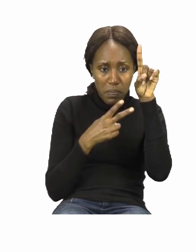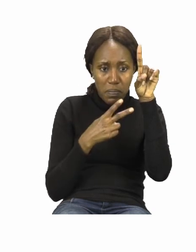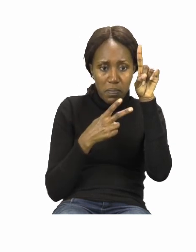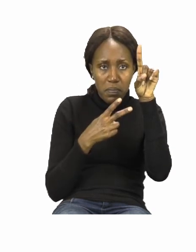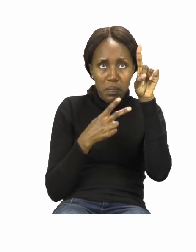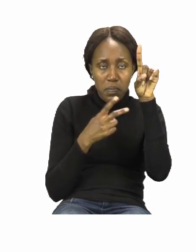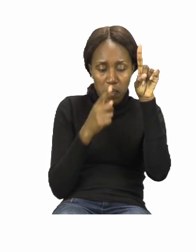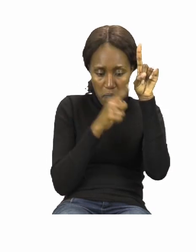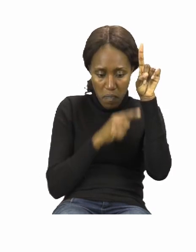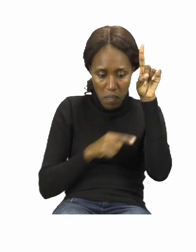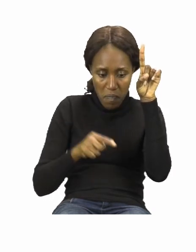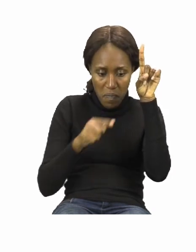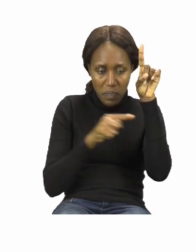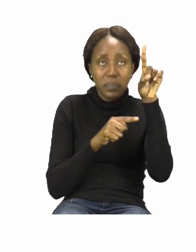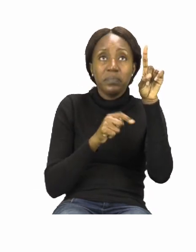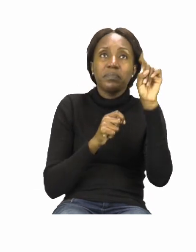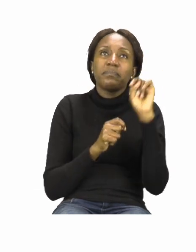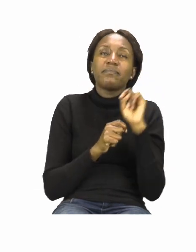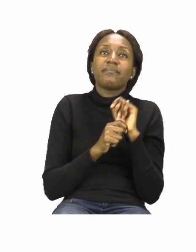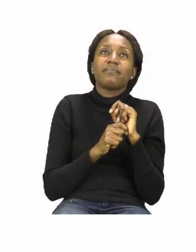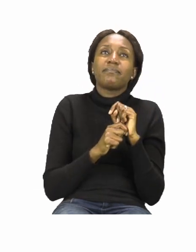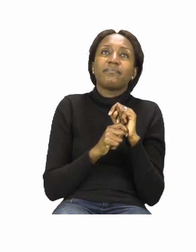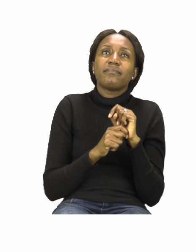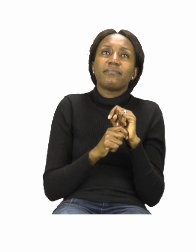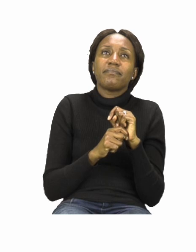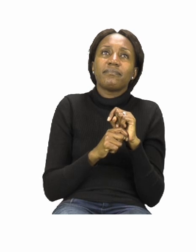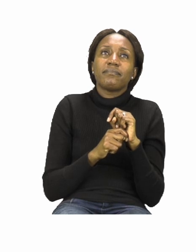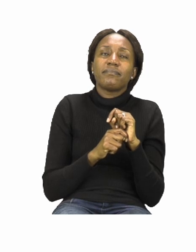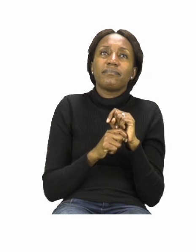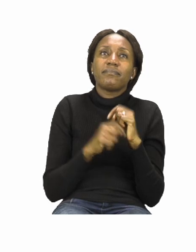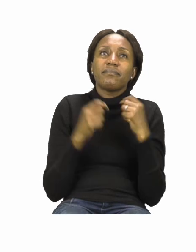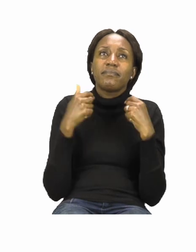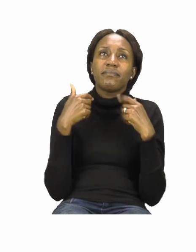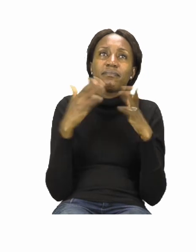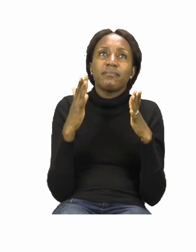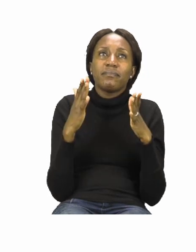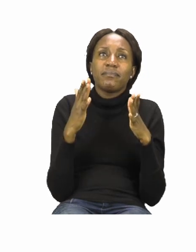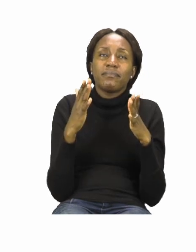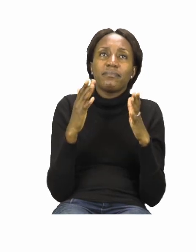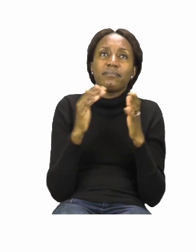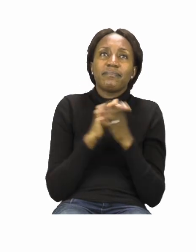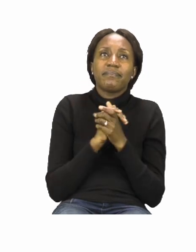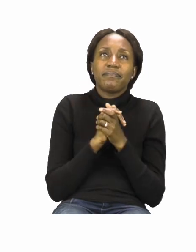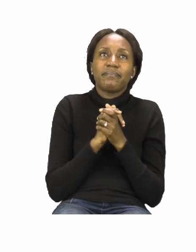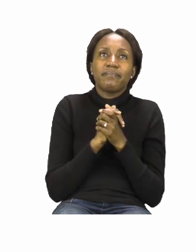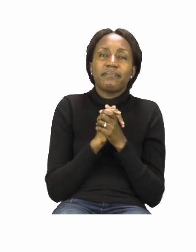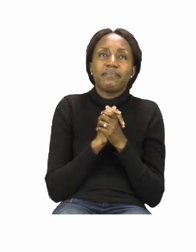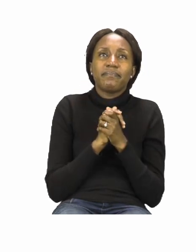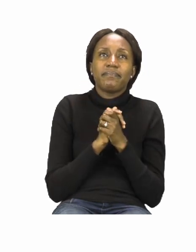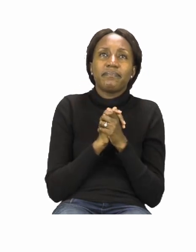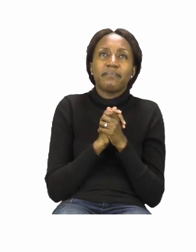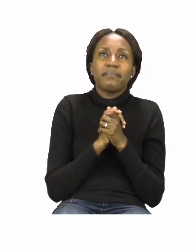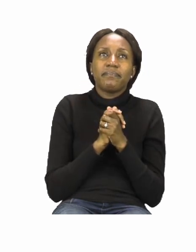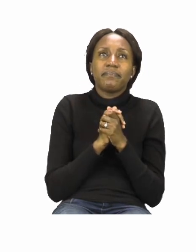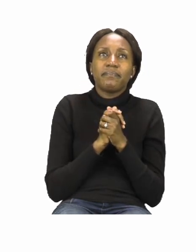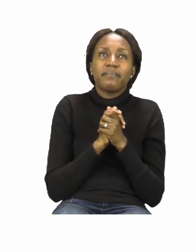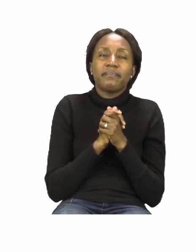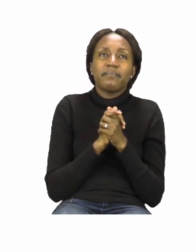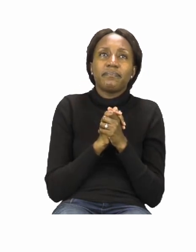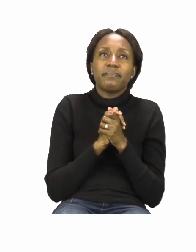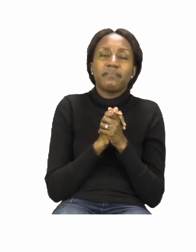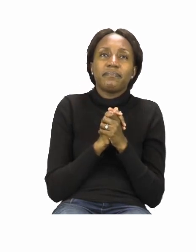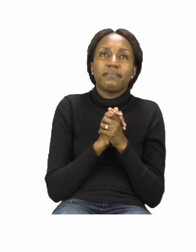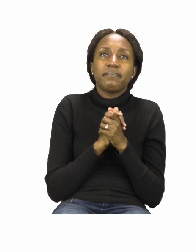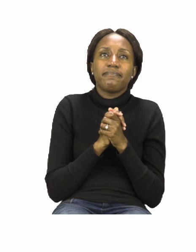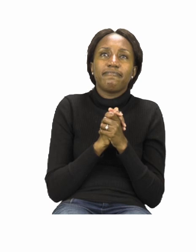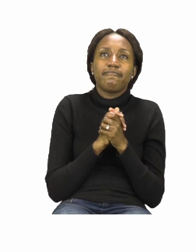to circle. So let's take a look at the arrow I have here. Now the arrow that I'm holding in